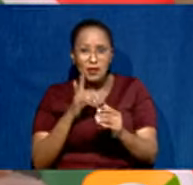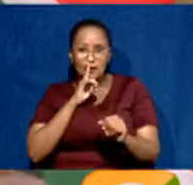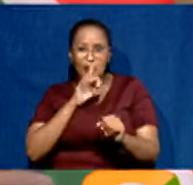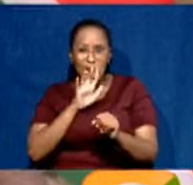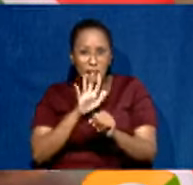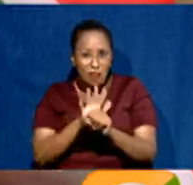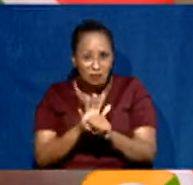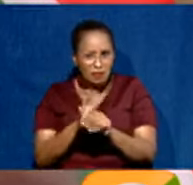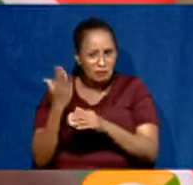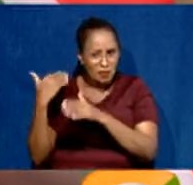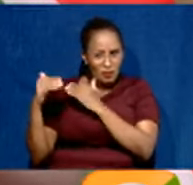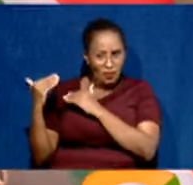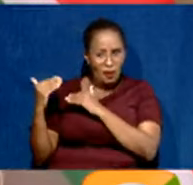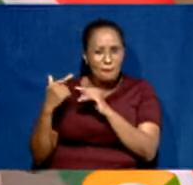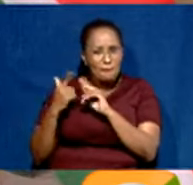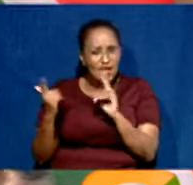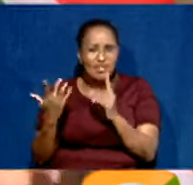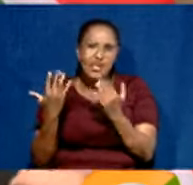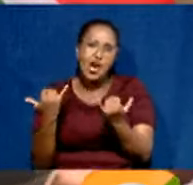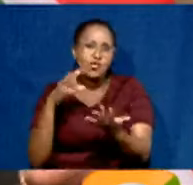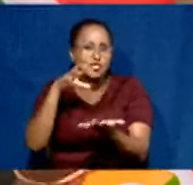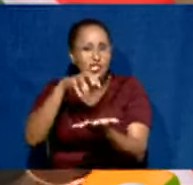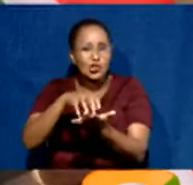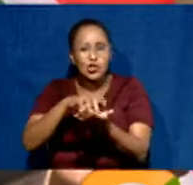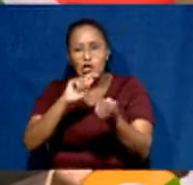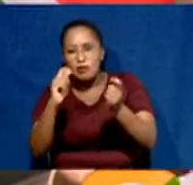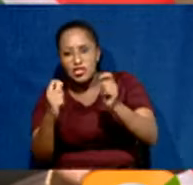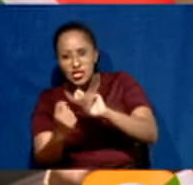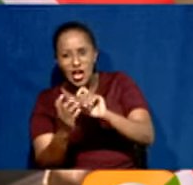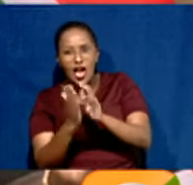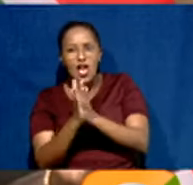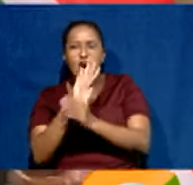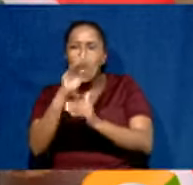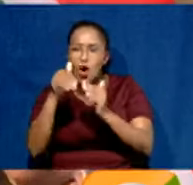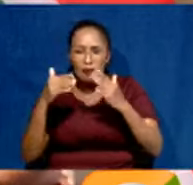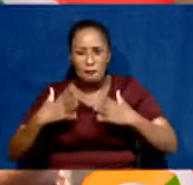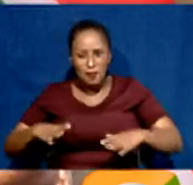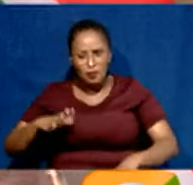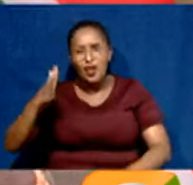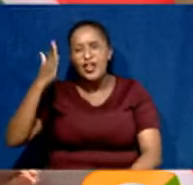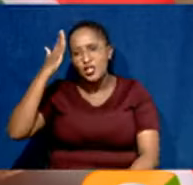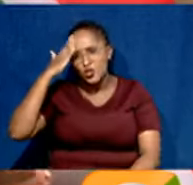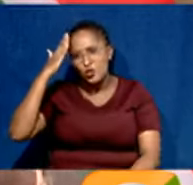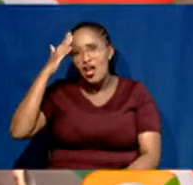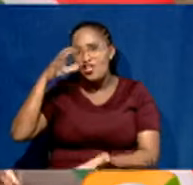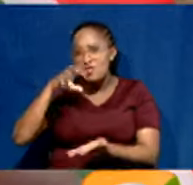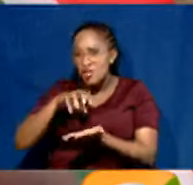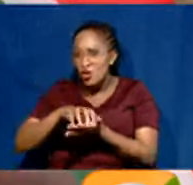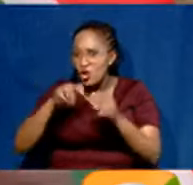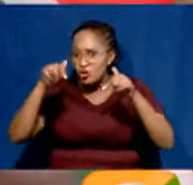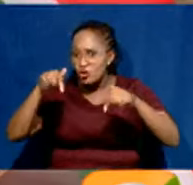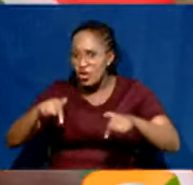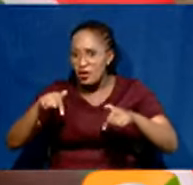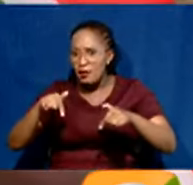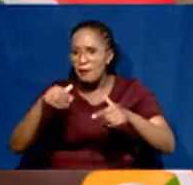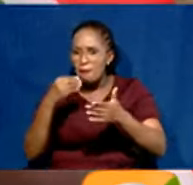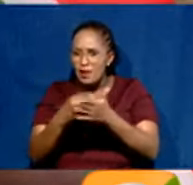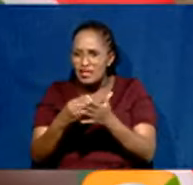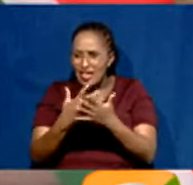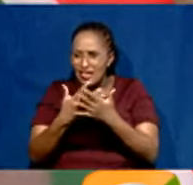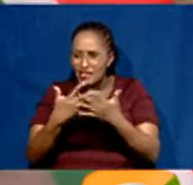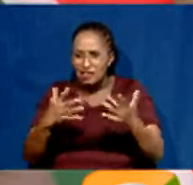We may have made a commitment, but because the situation changed and everybody knows what that situation is today, the prices of commodities went